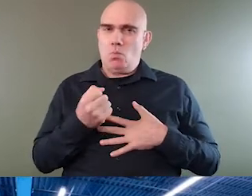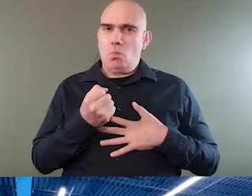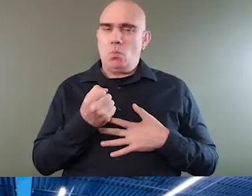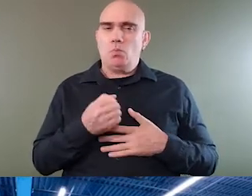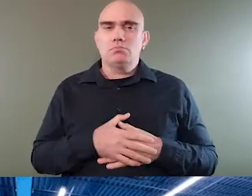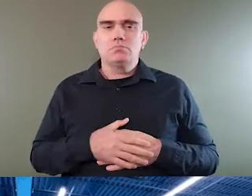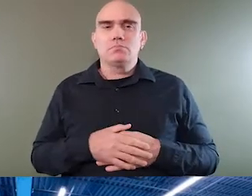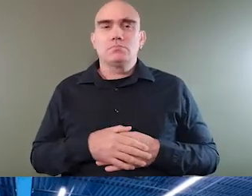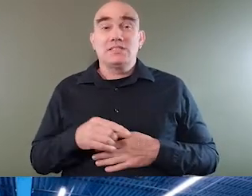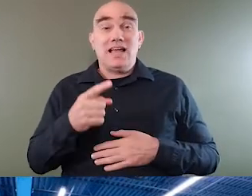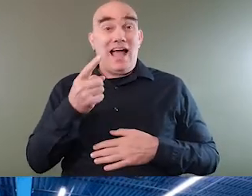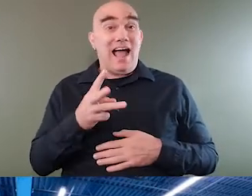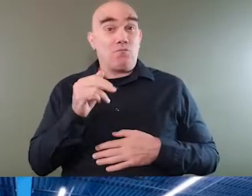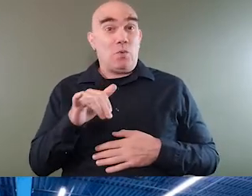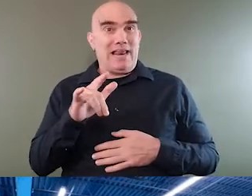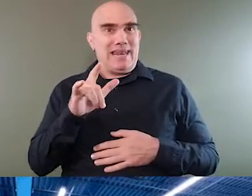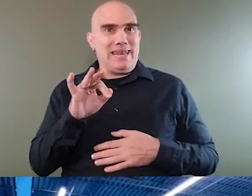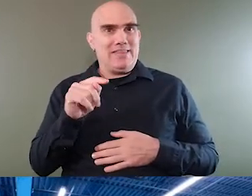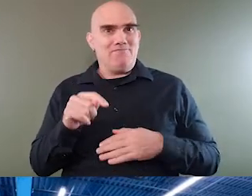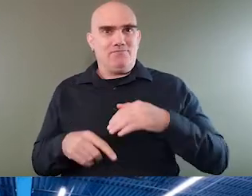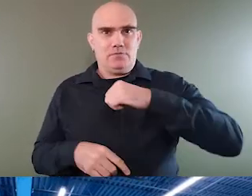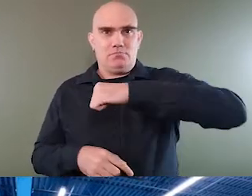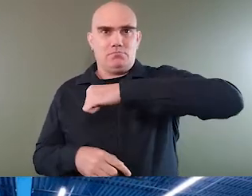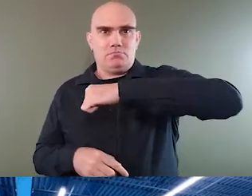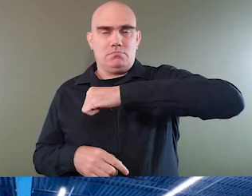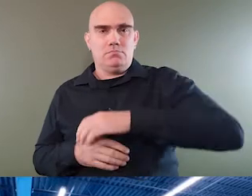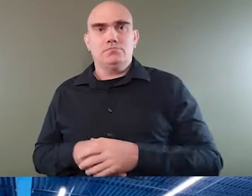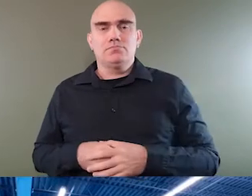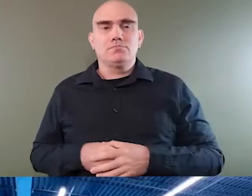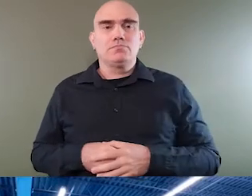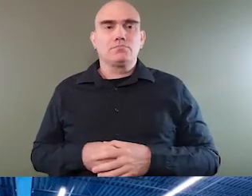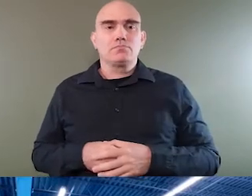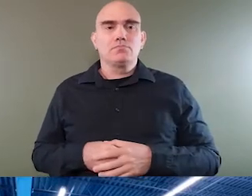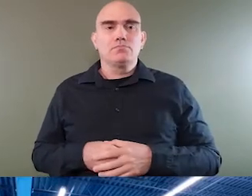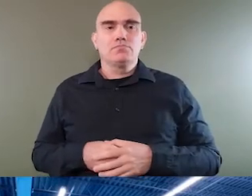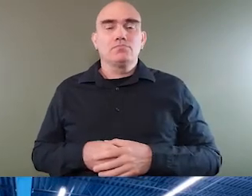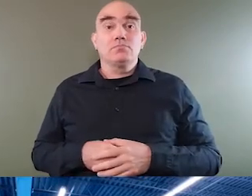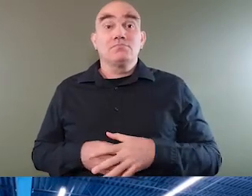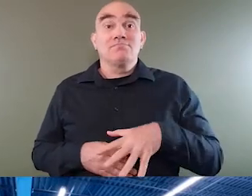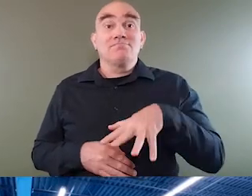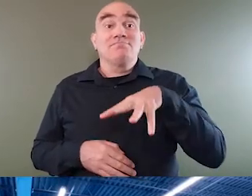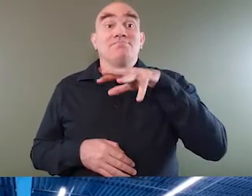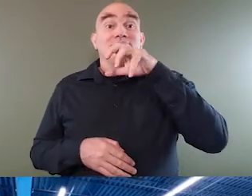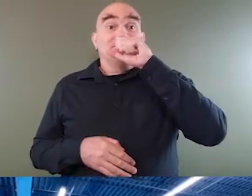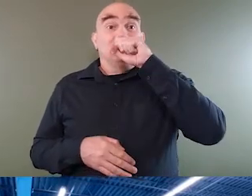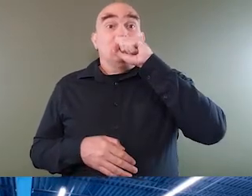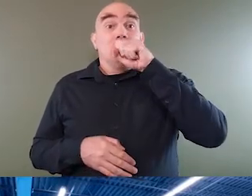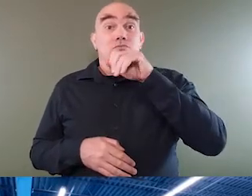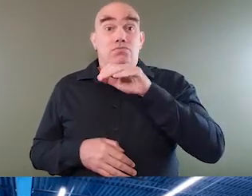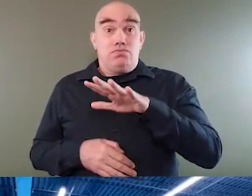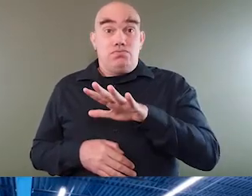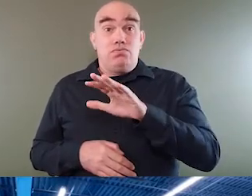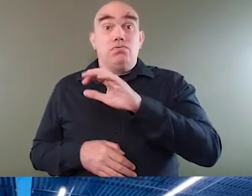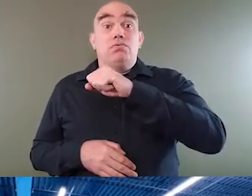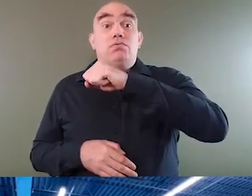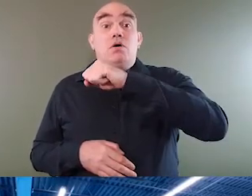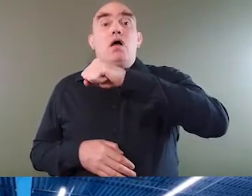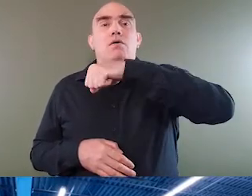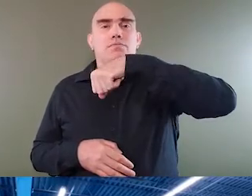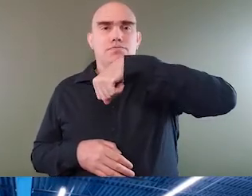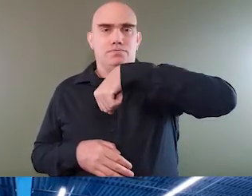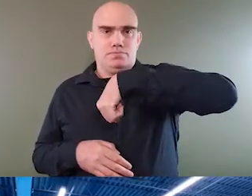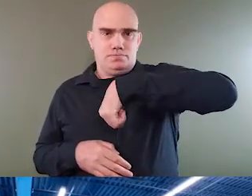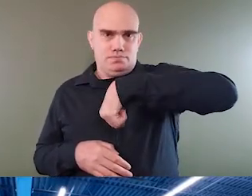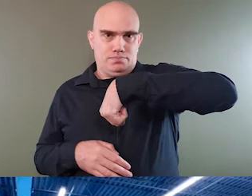This is halfway lift. Inhale here, And exhale, tuck and curl. This will be very